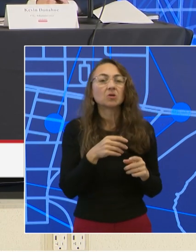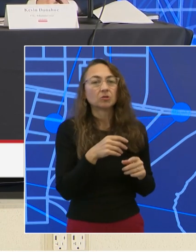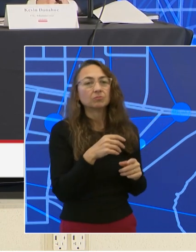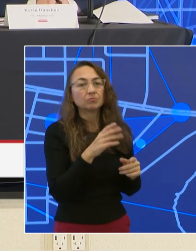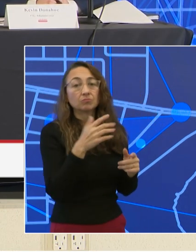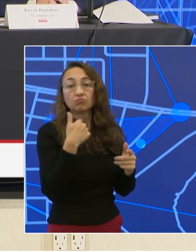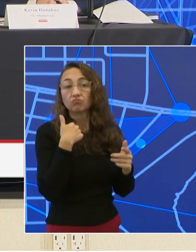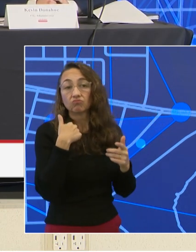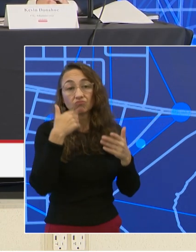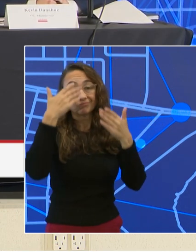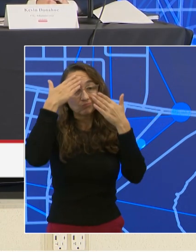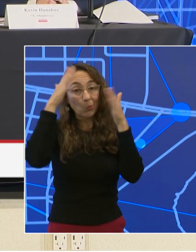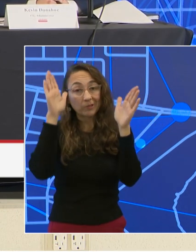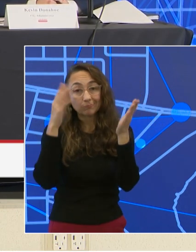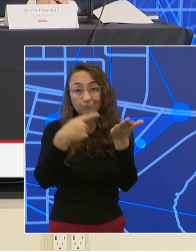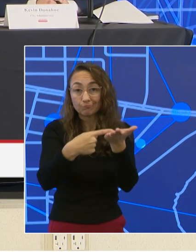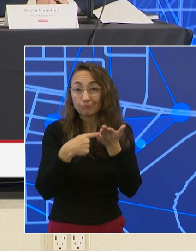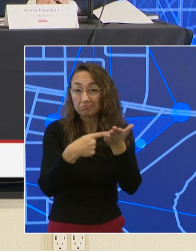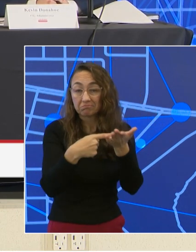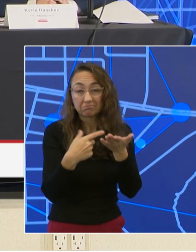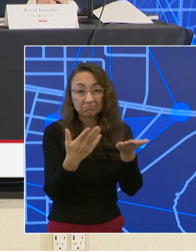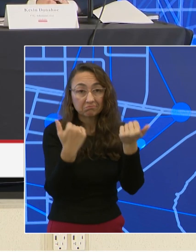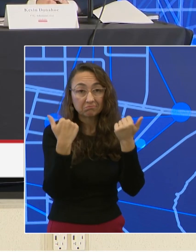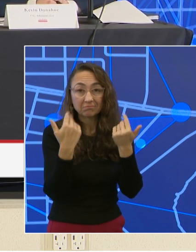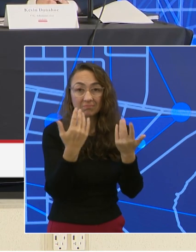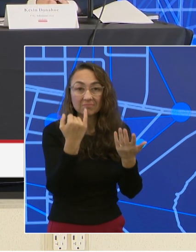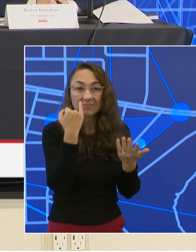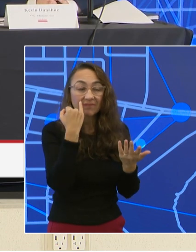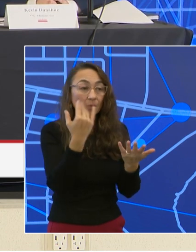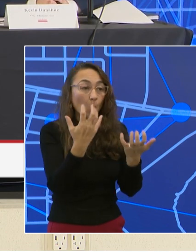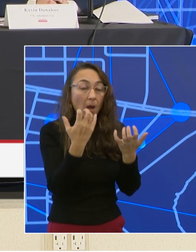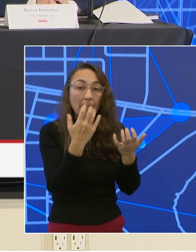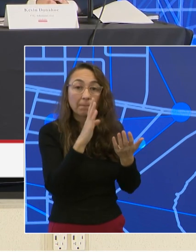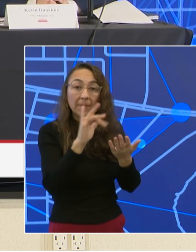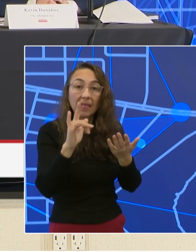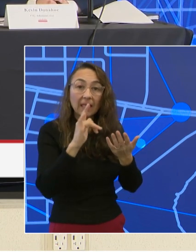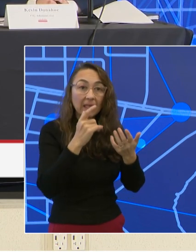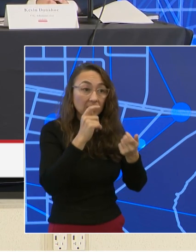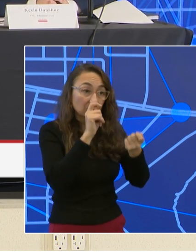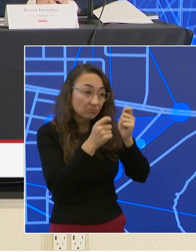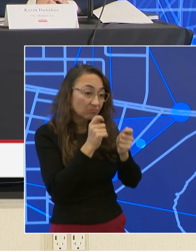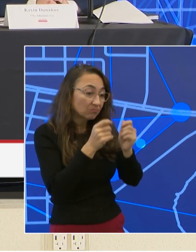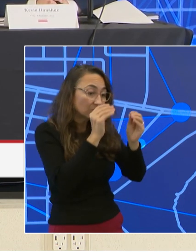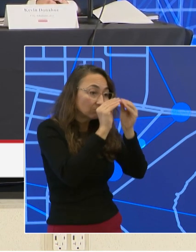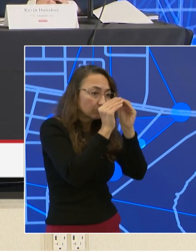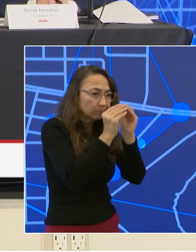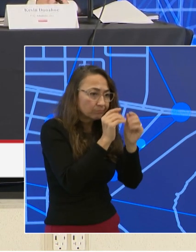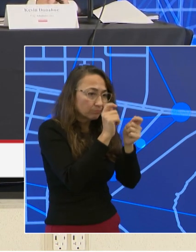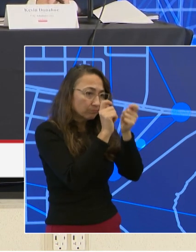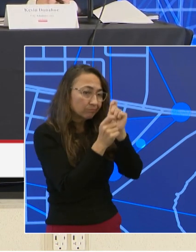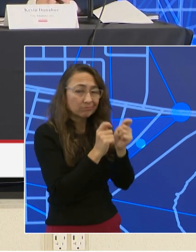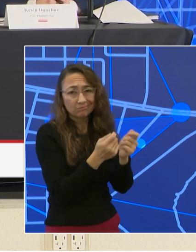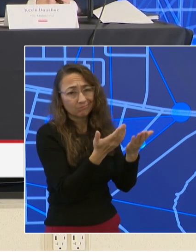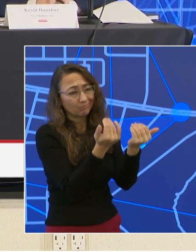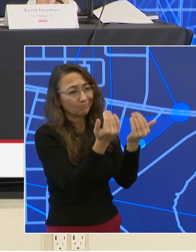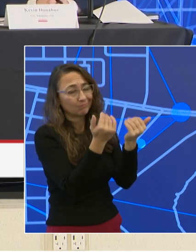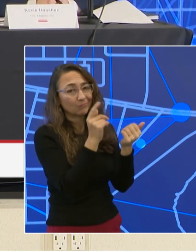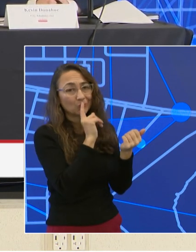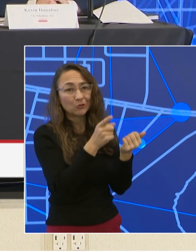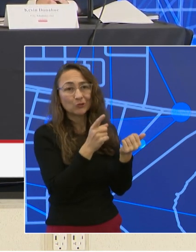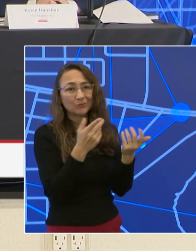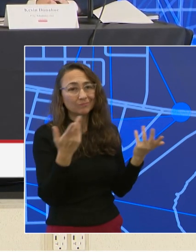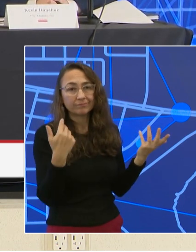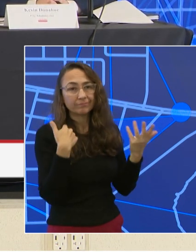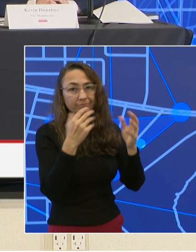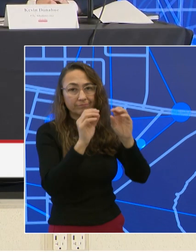discuss anything or any changes with the council. I have made clear some very specific items that